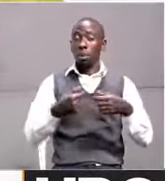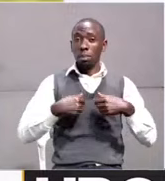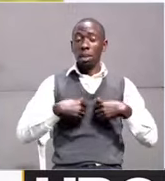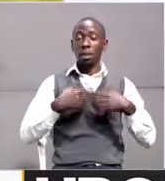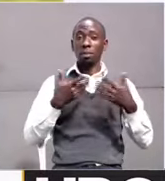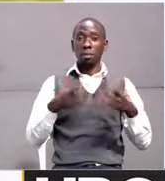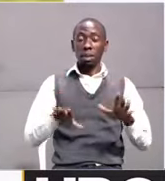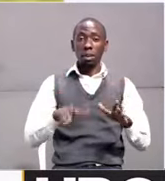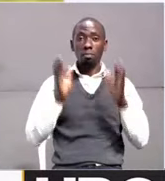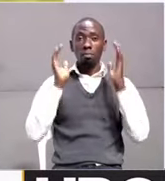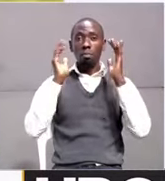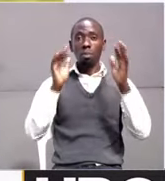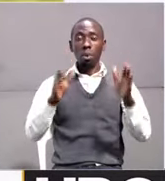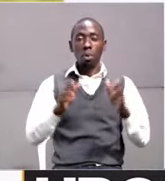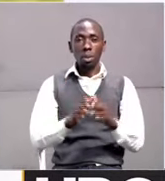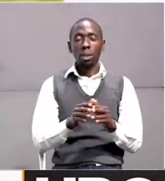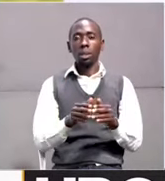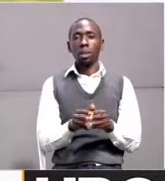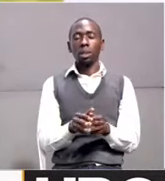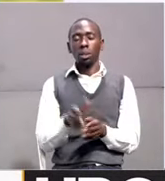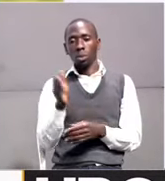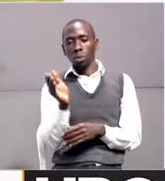clear,